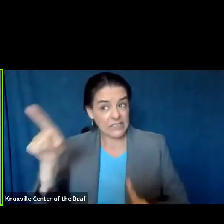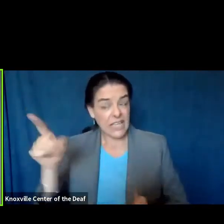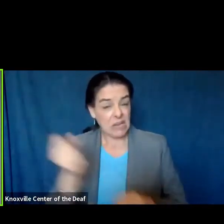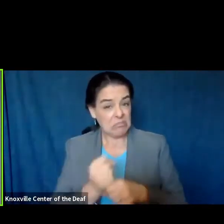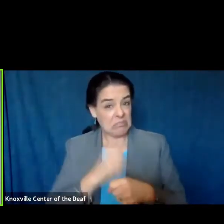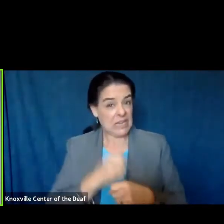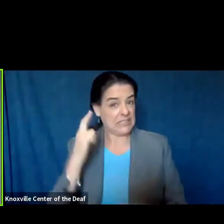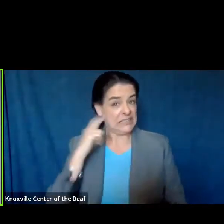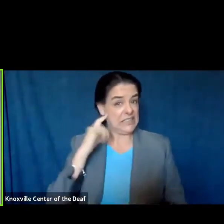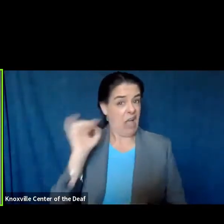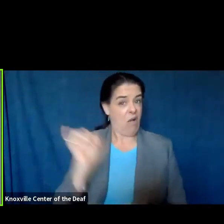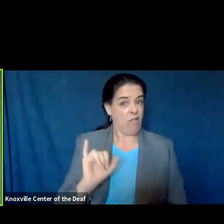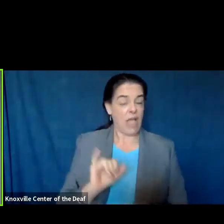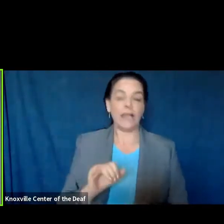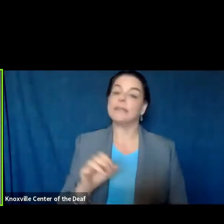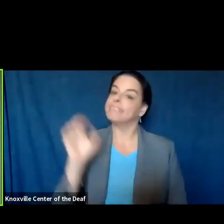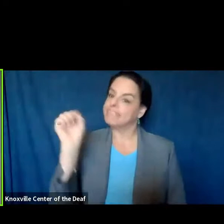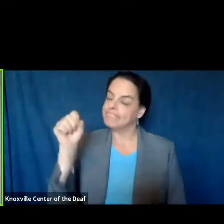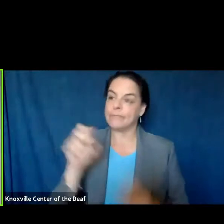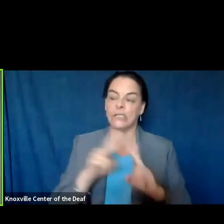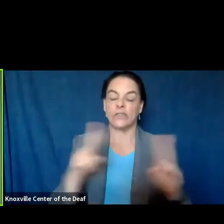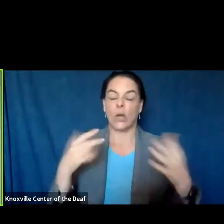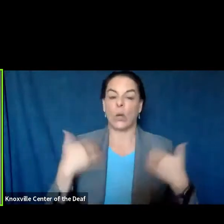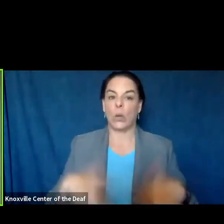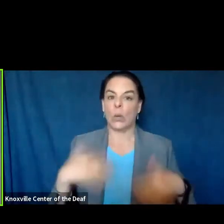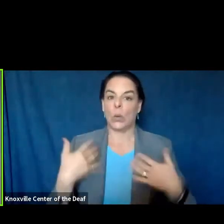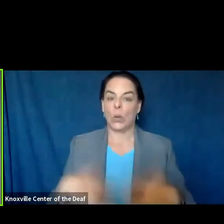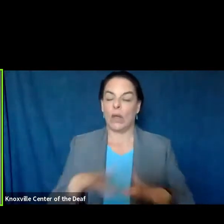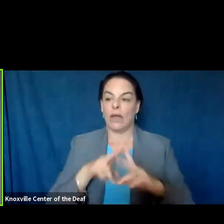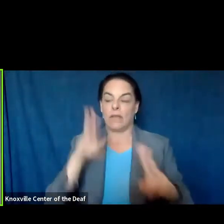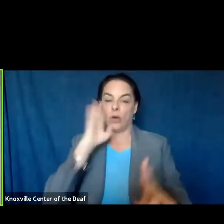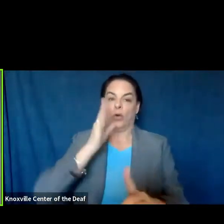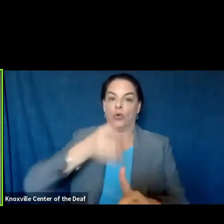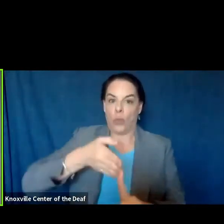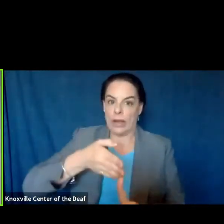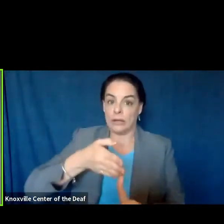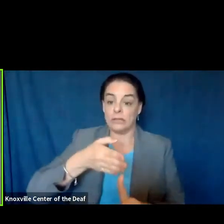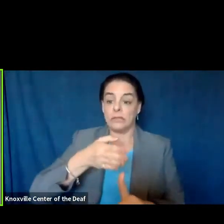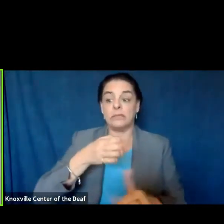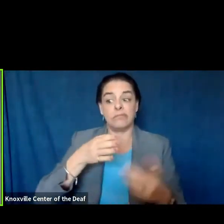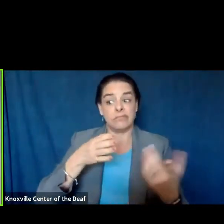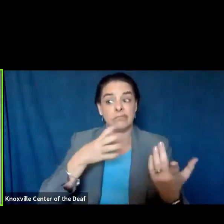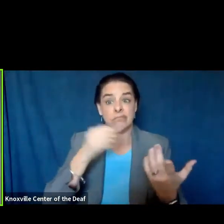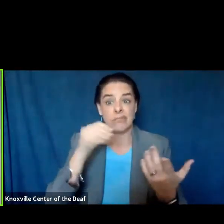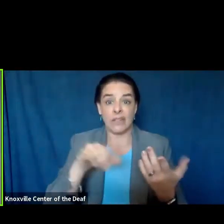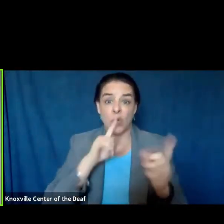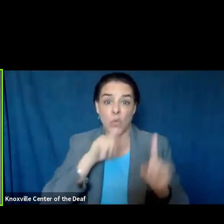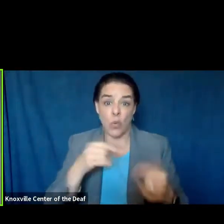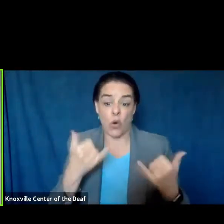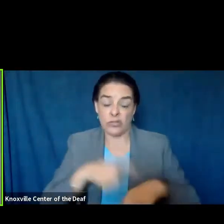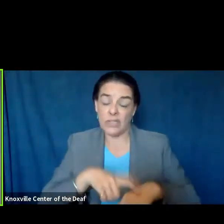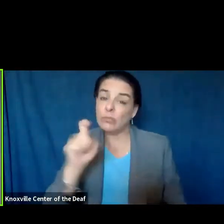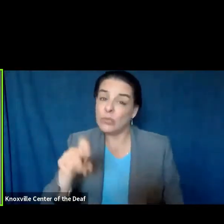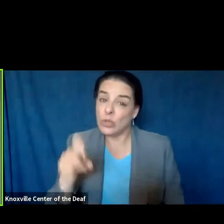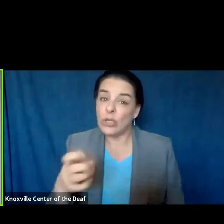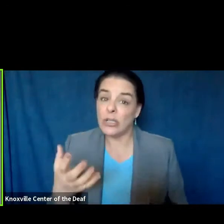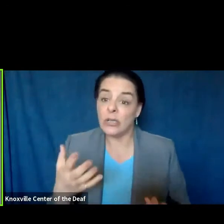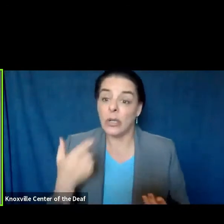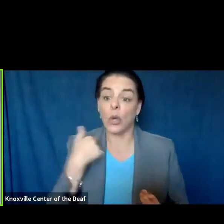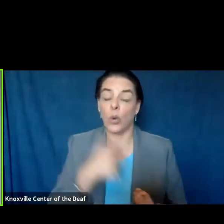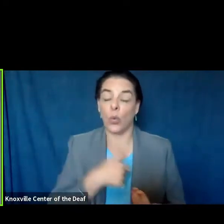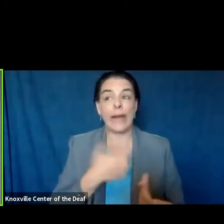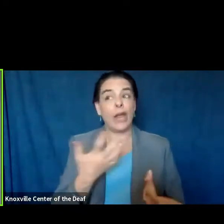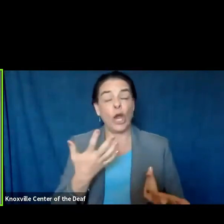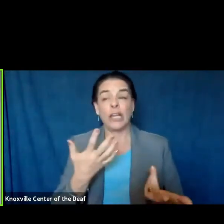profound. It was very direct in the report this time, and I think it should have been. We are at a crossing point